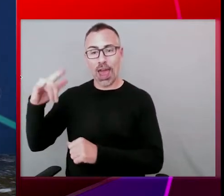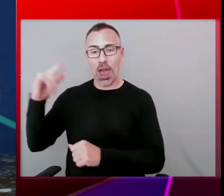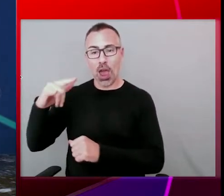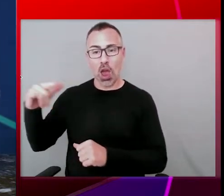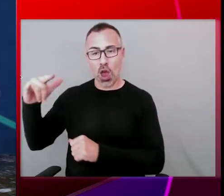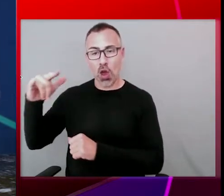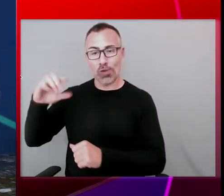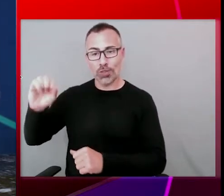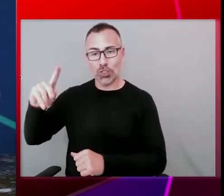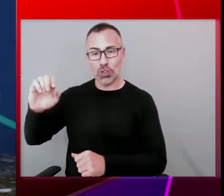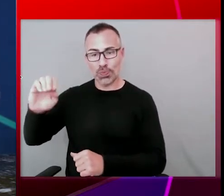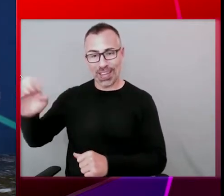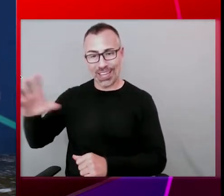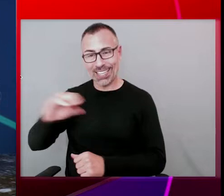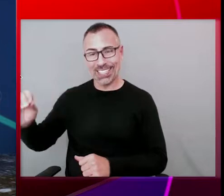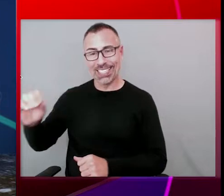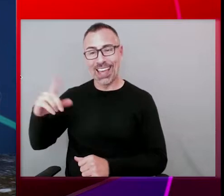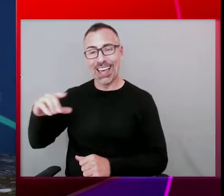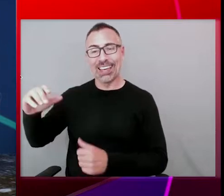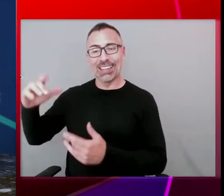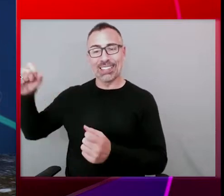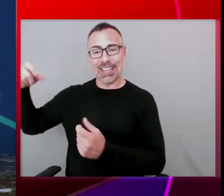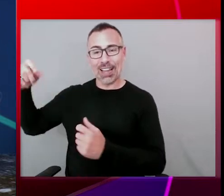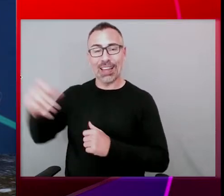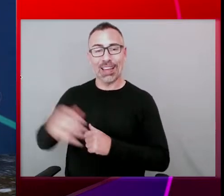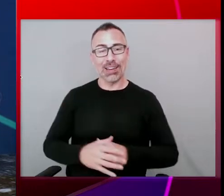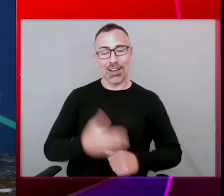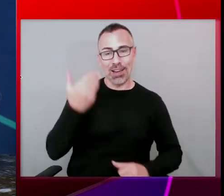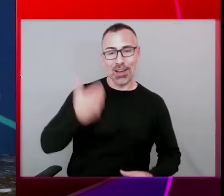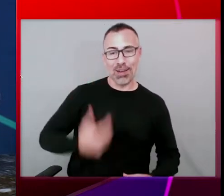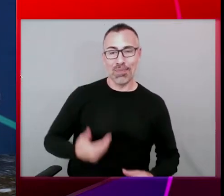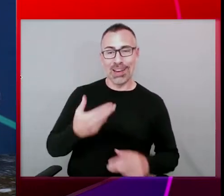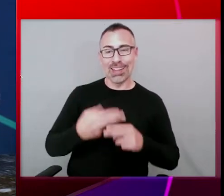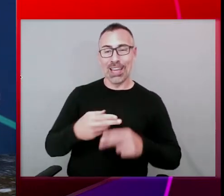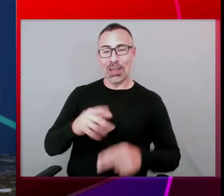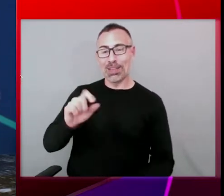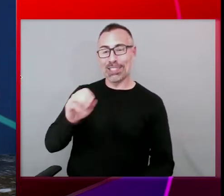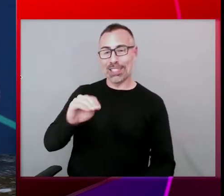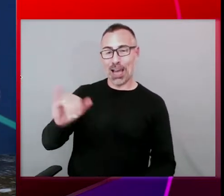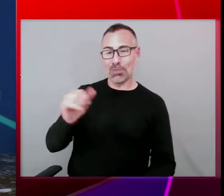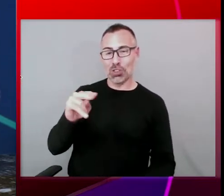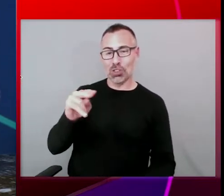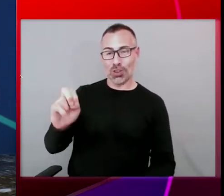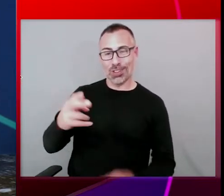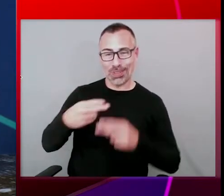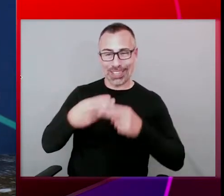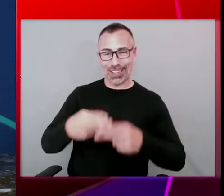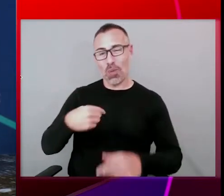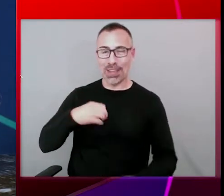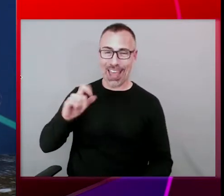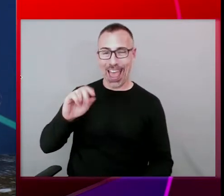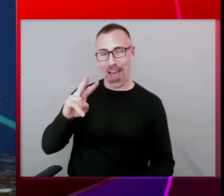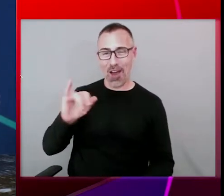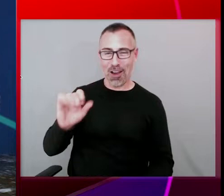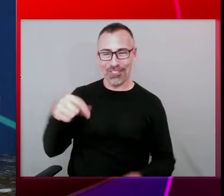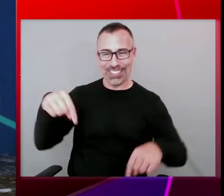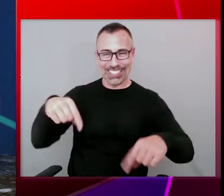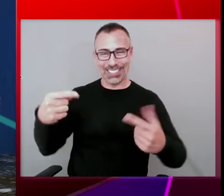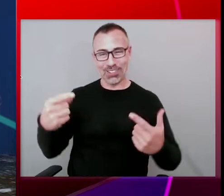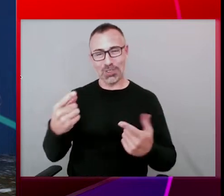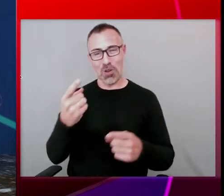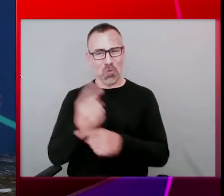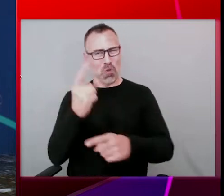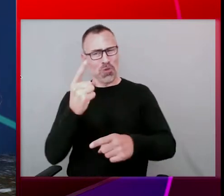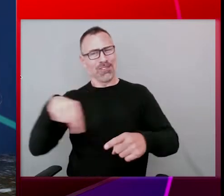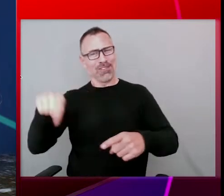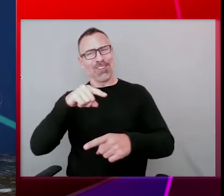Tom Jones, but my nickname's Elvis, and both are appropriate for being here on the floor in Vegas. I'm